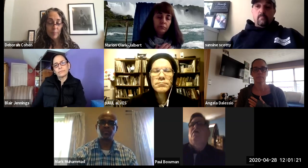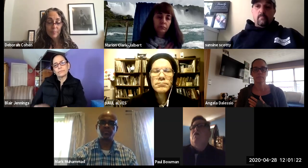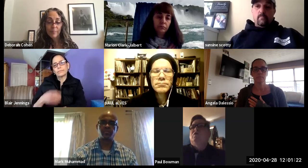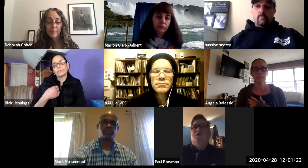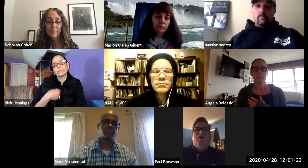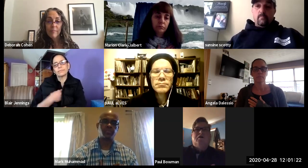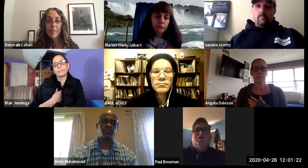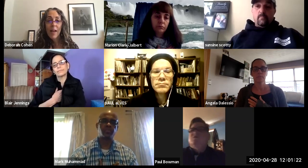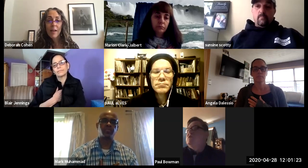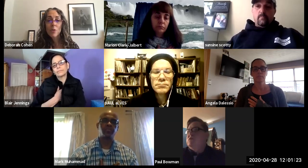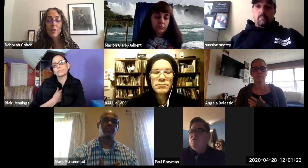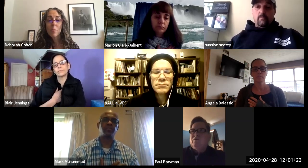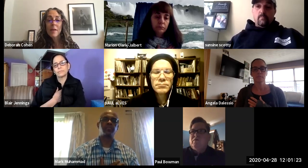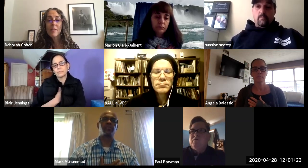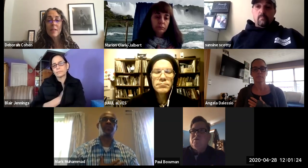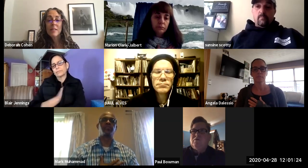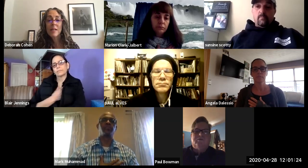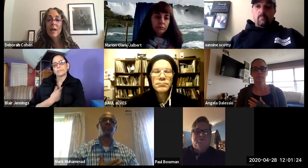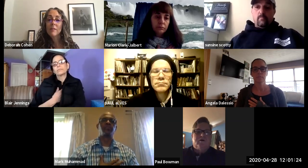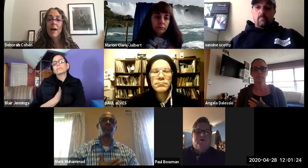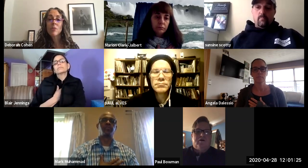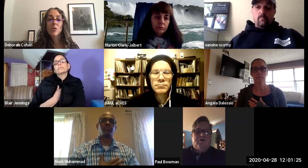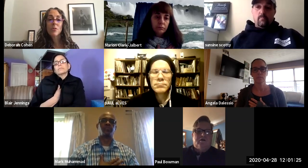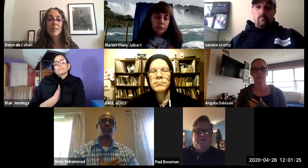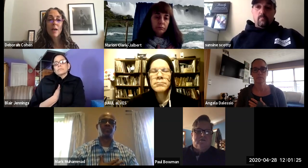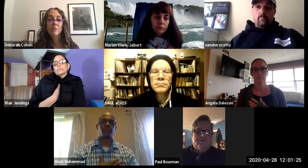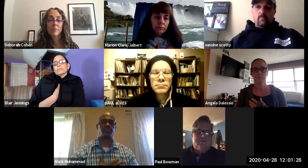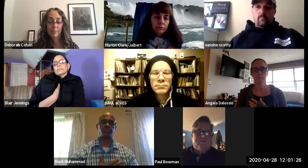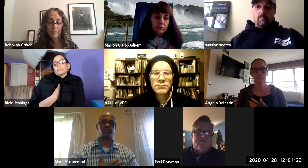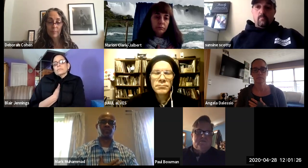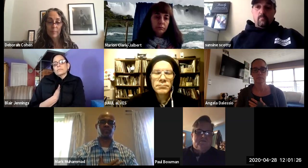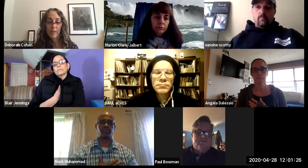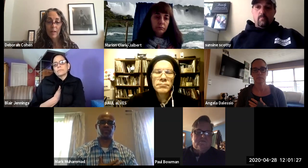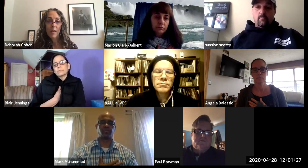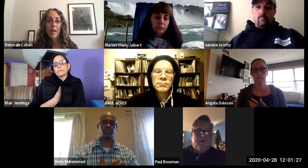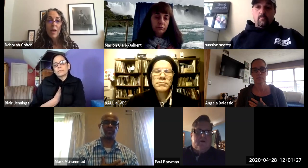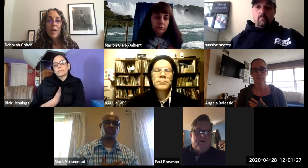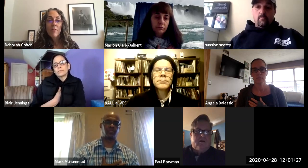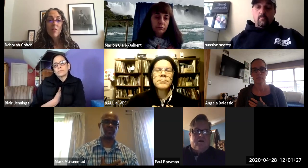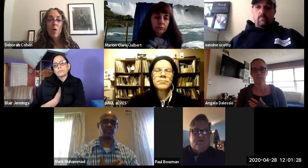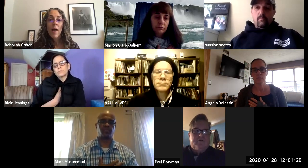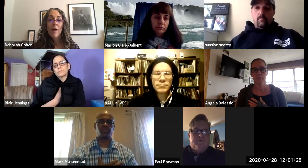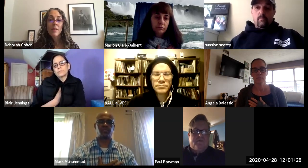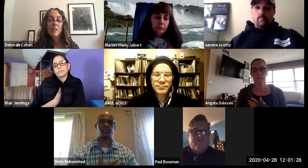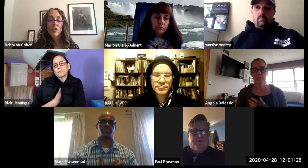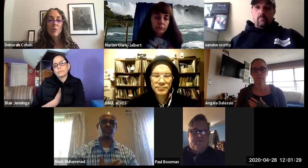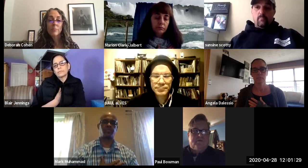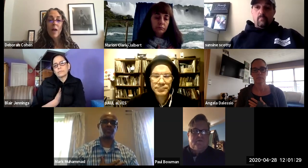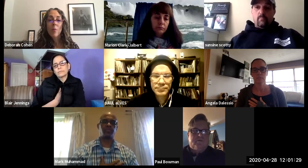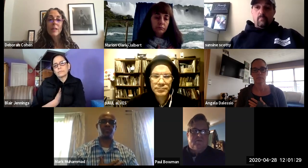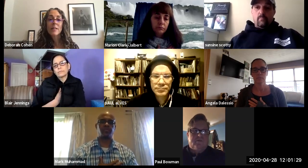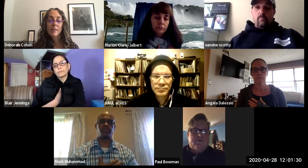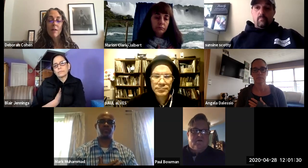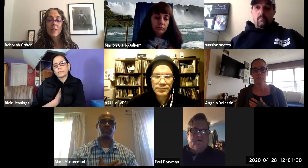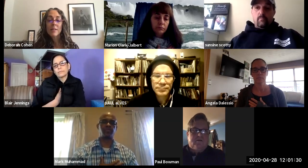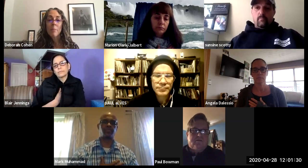breaths. And you can repeat these things out loud or to yourself. Even though I have this issue, I